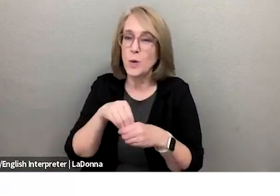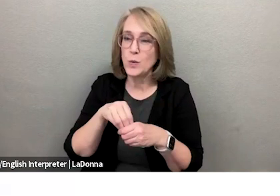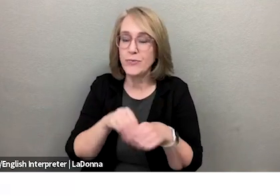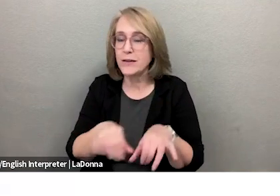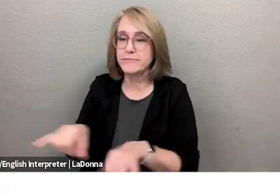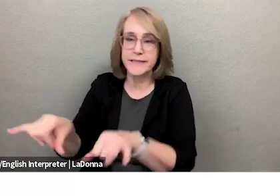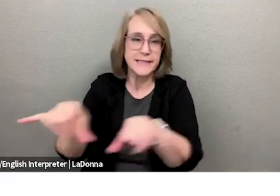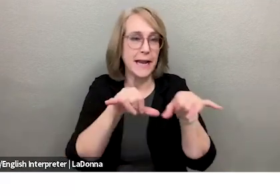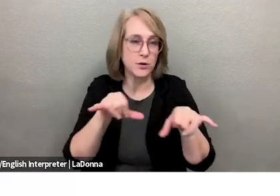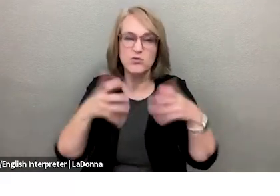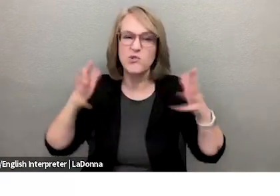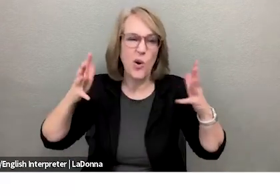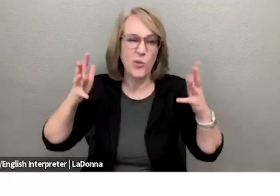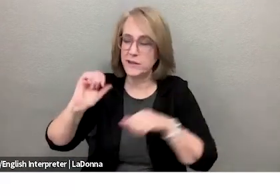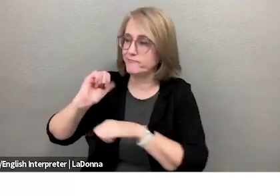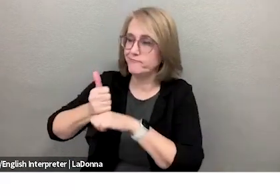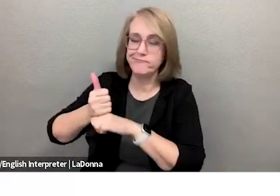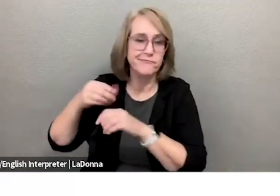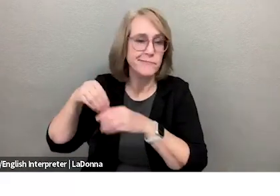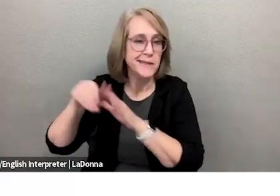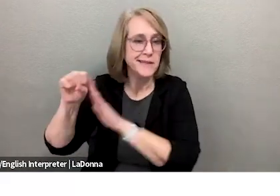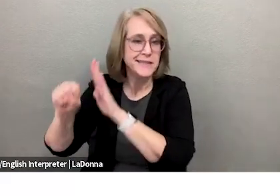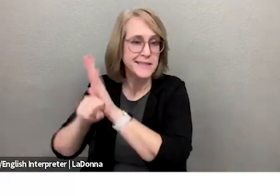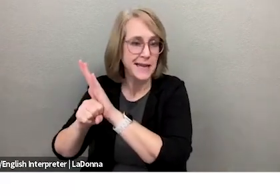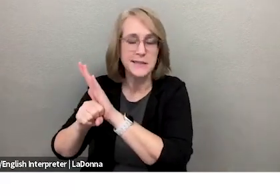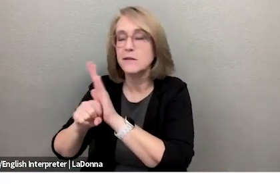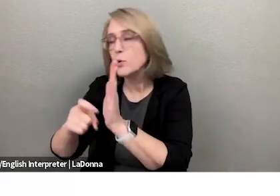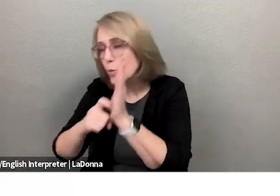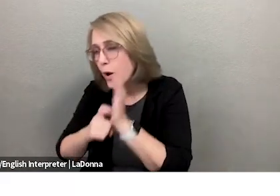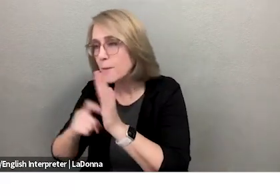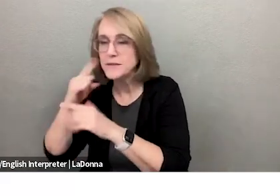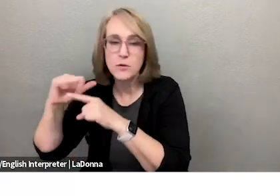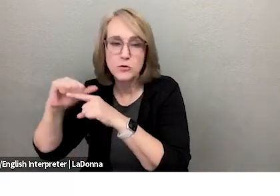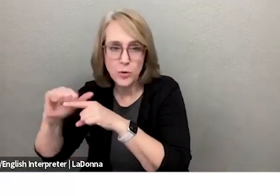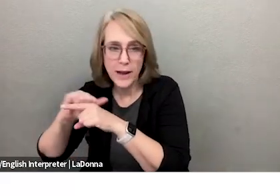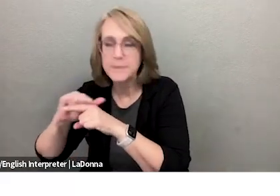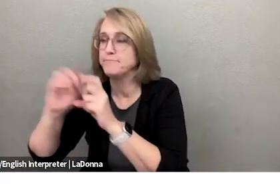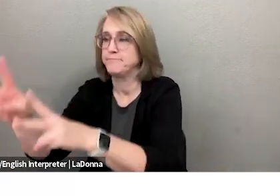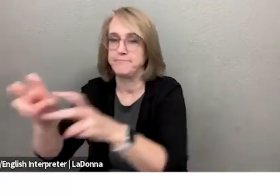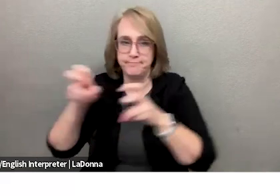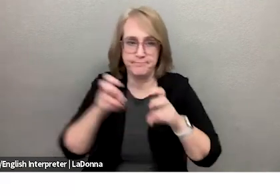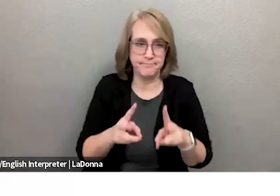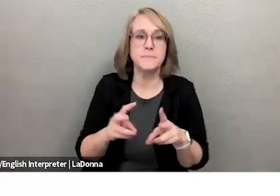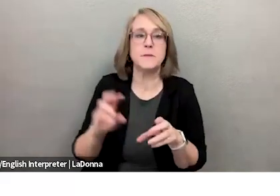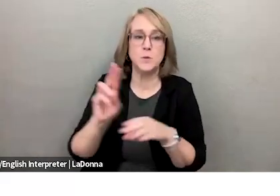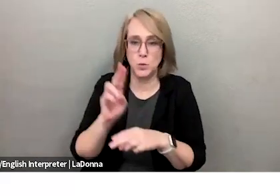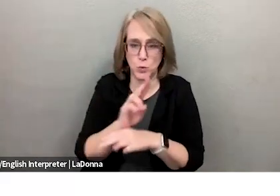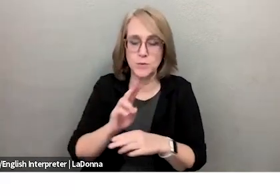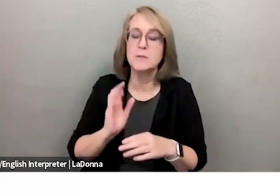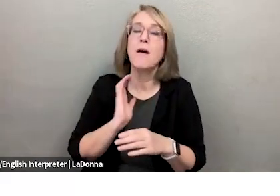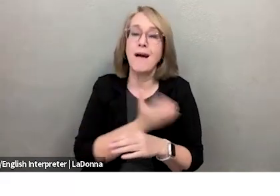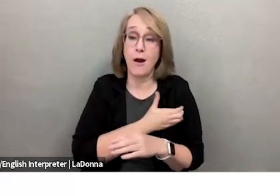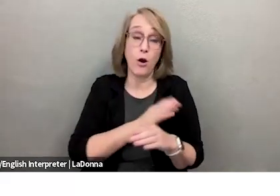already in state, that with requirements for training, we want them to recognize our certified direct